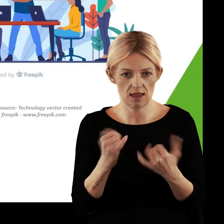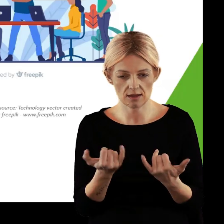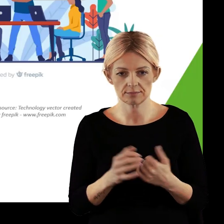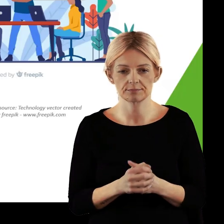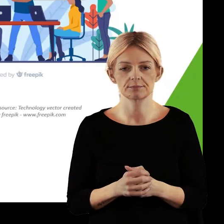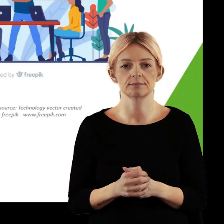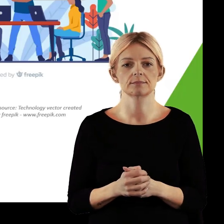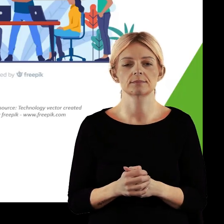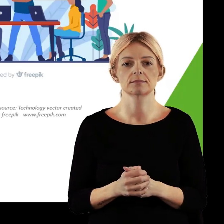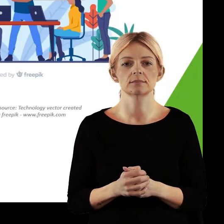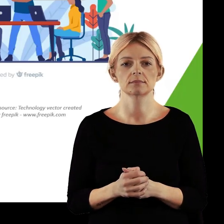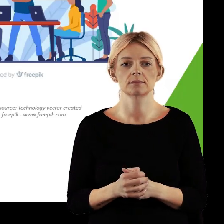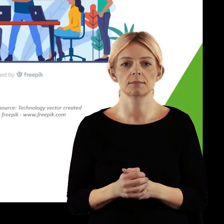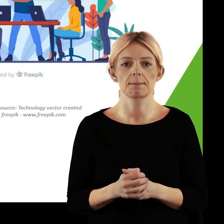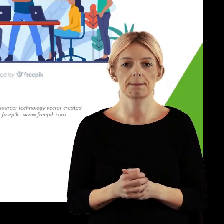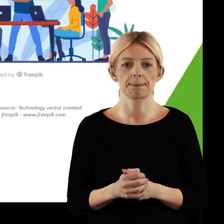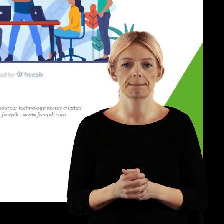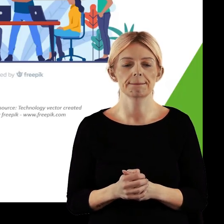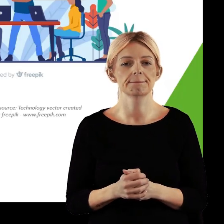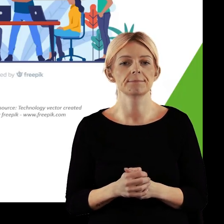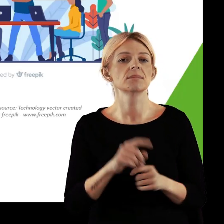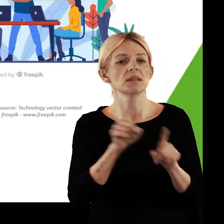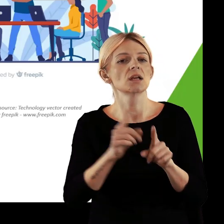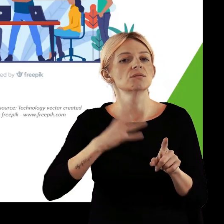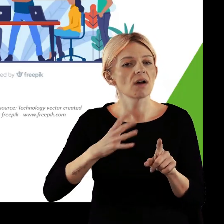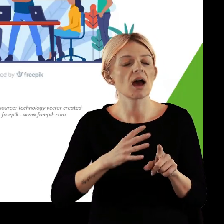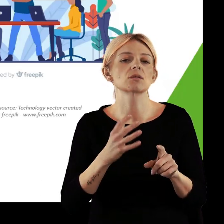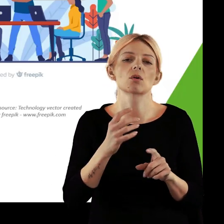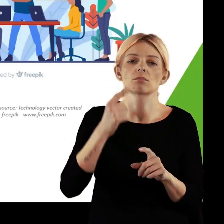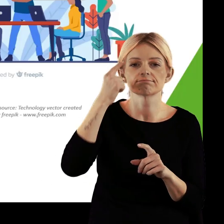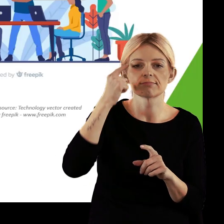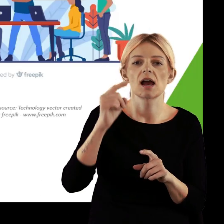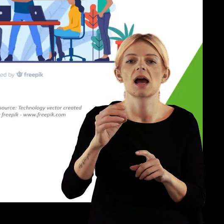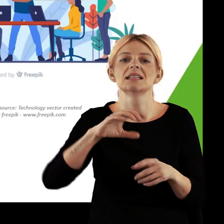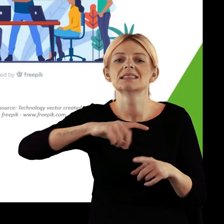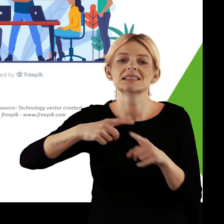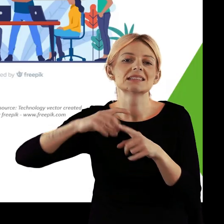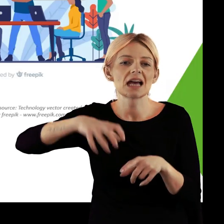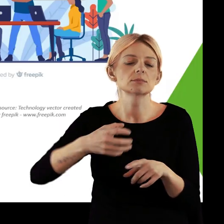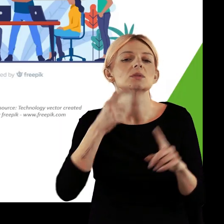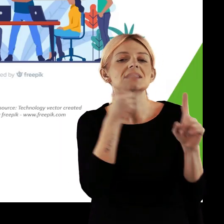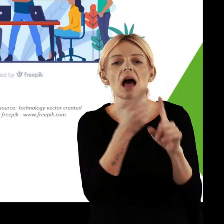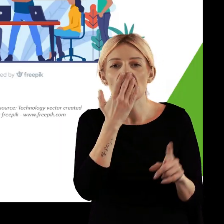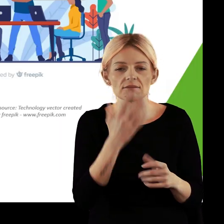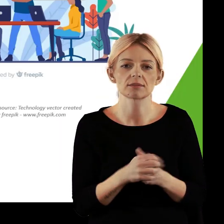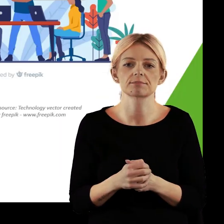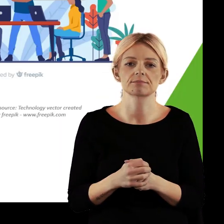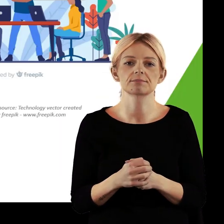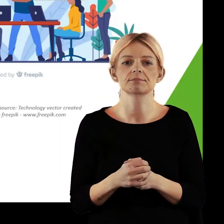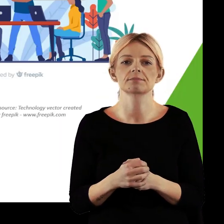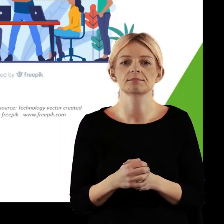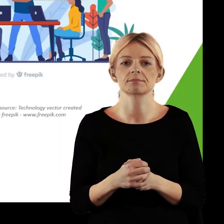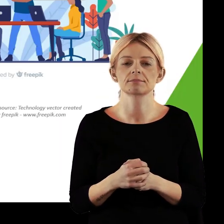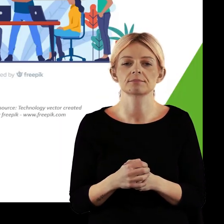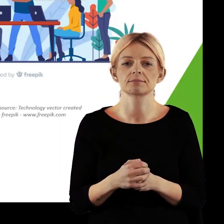worth specifying what the team's goals is and what criteria for achieving it are. In